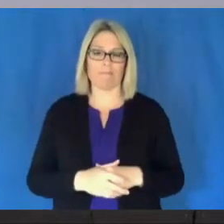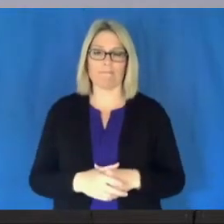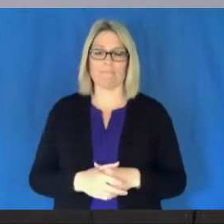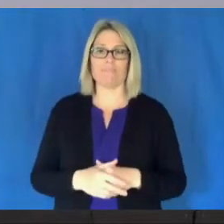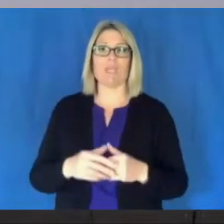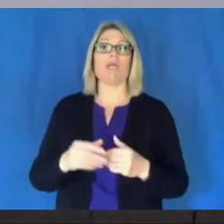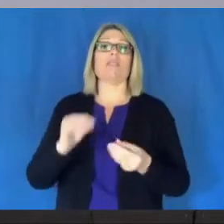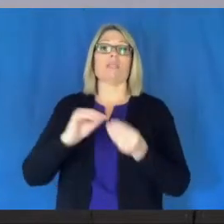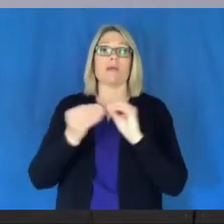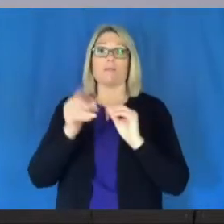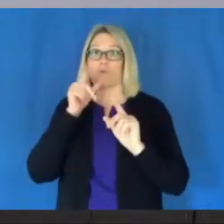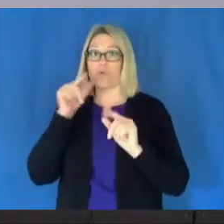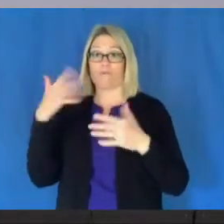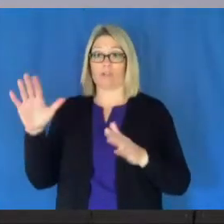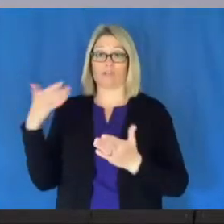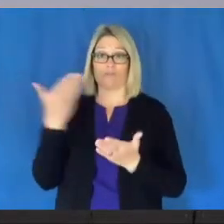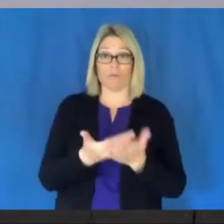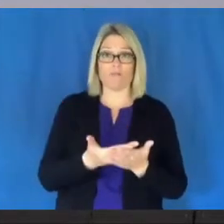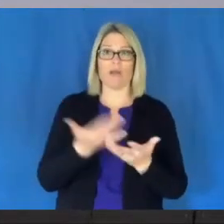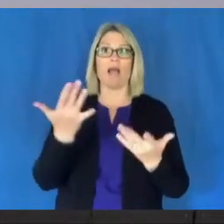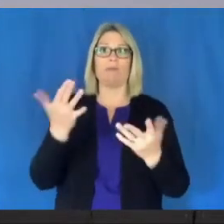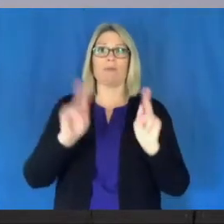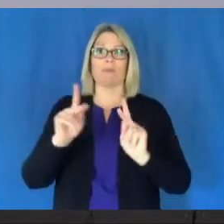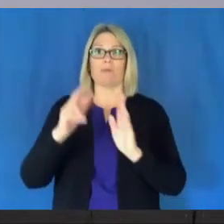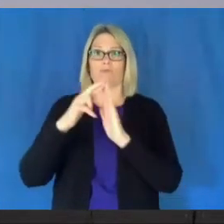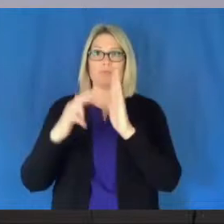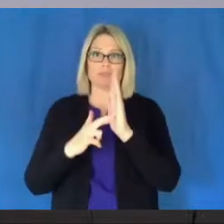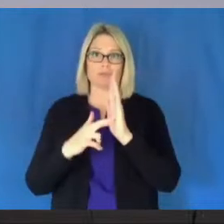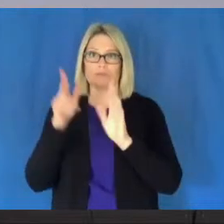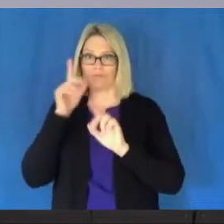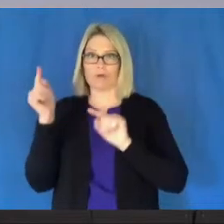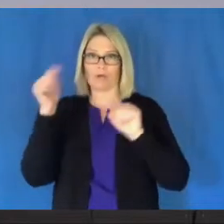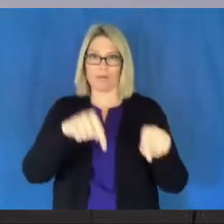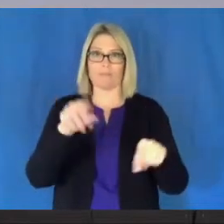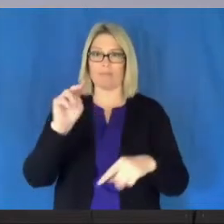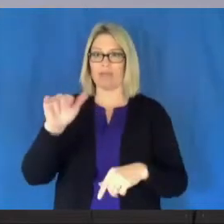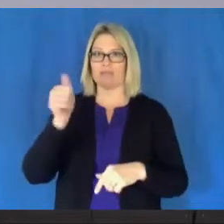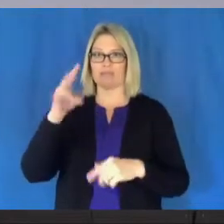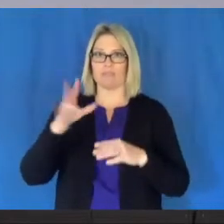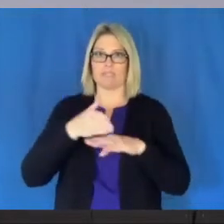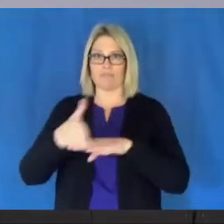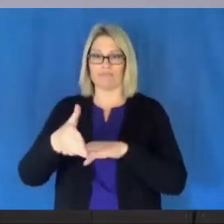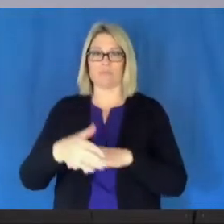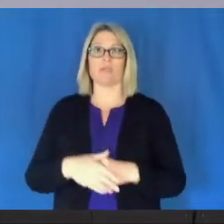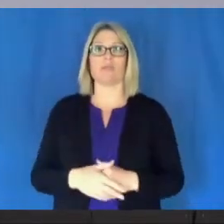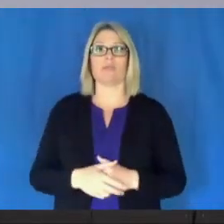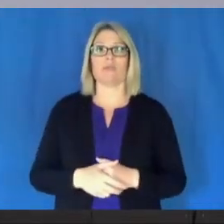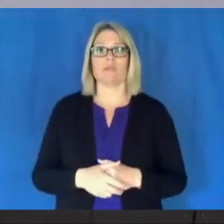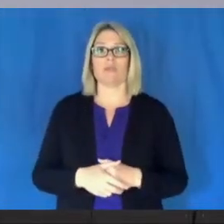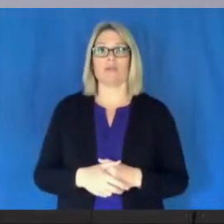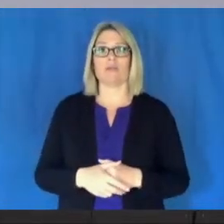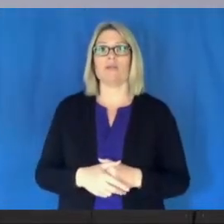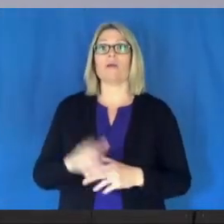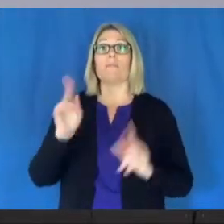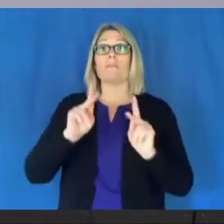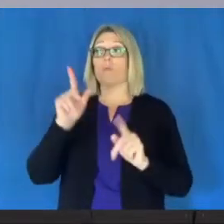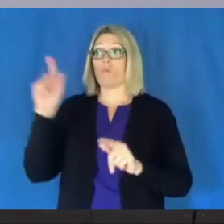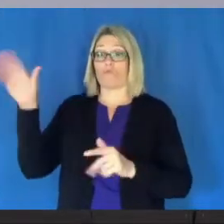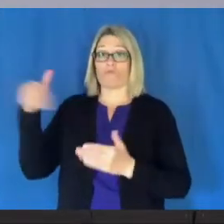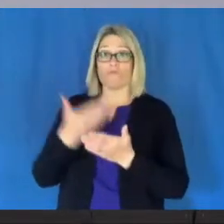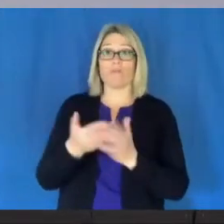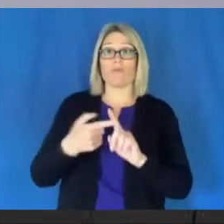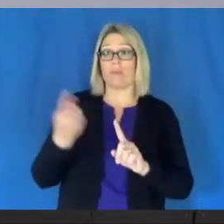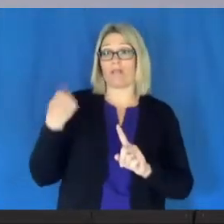And we've recently looked at all the numbers as well, and where the seasonal residents arrived from last